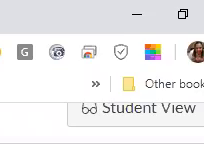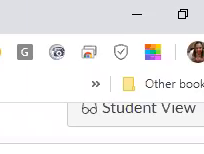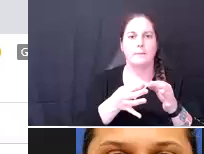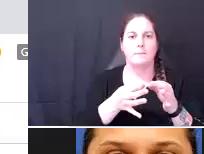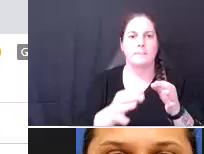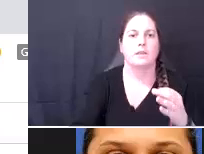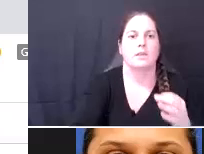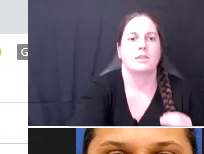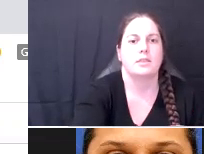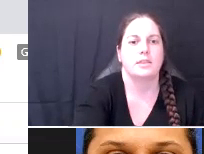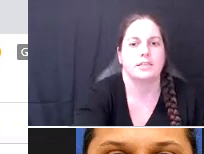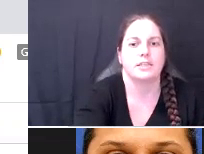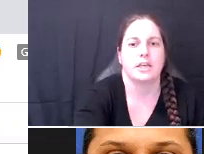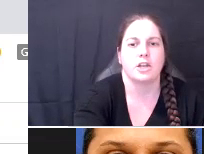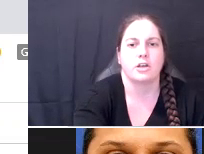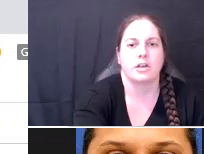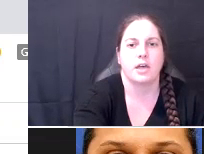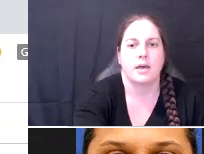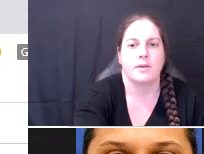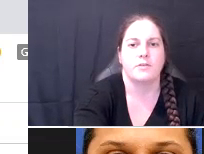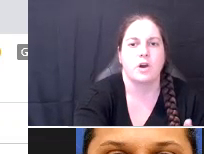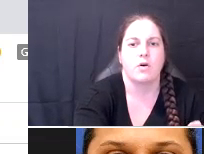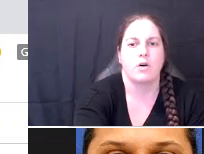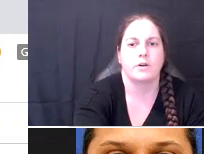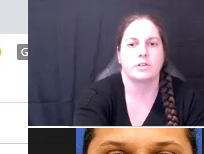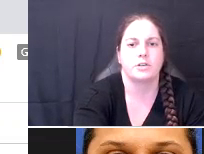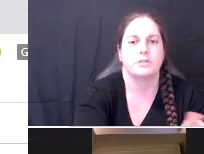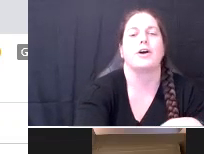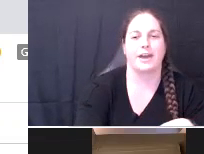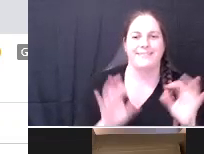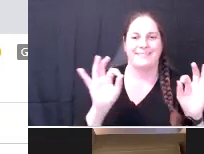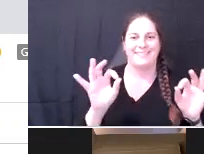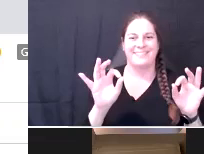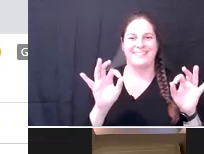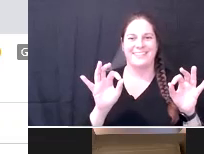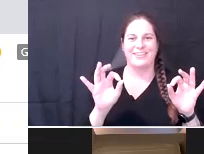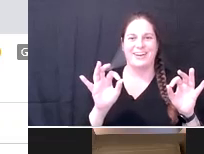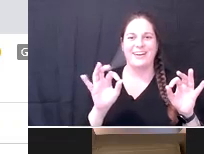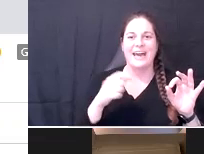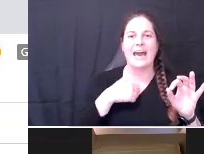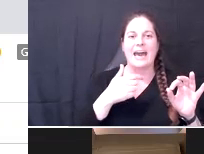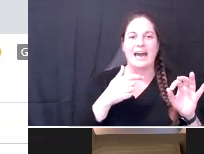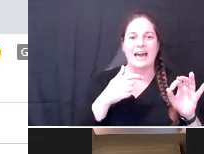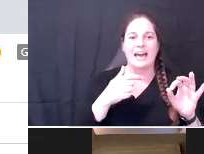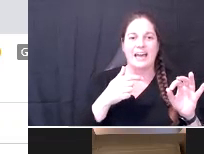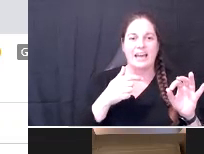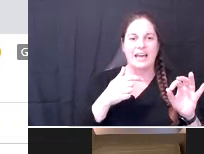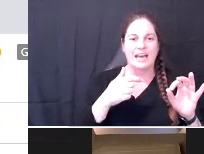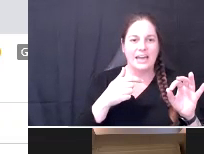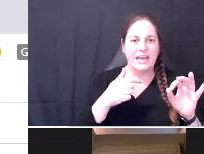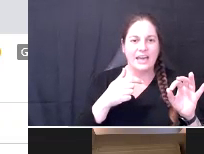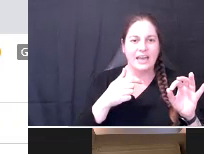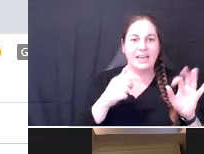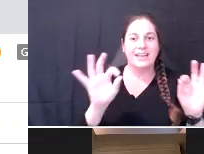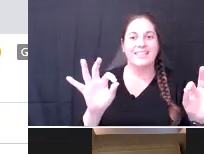Pin. There's a little, if you go yeah, over I got you. to, I got okay. you. There you There go. we go.